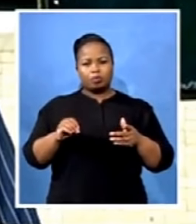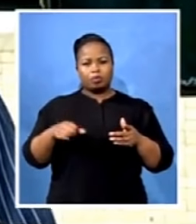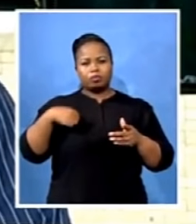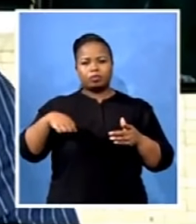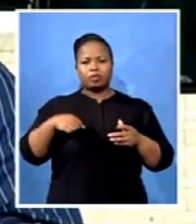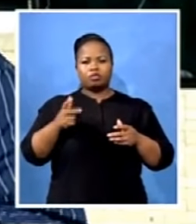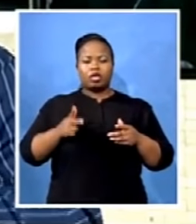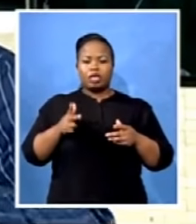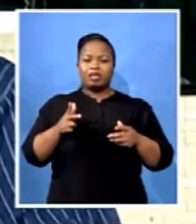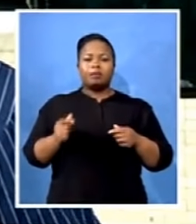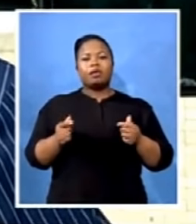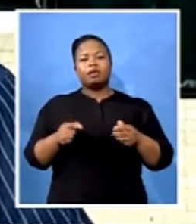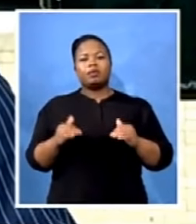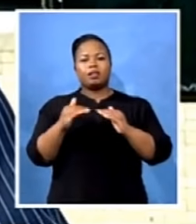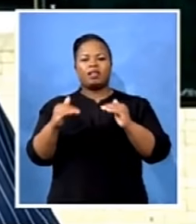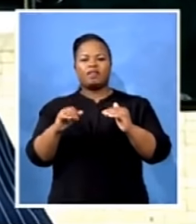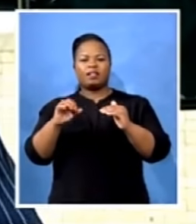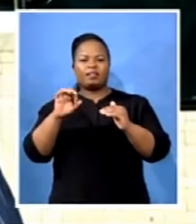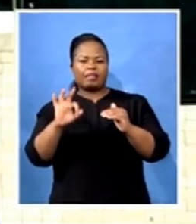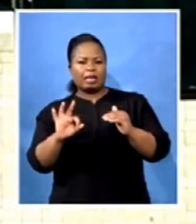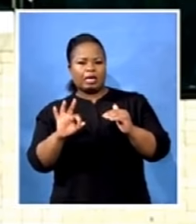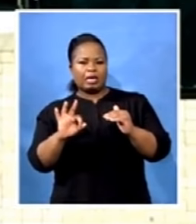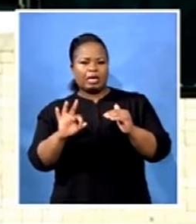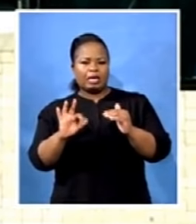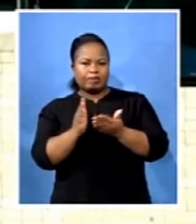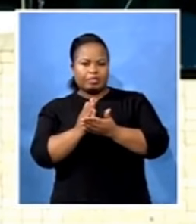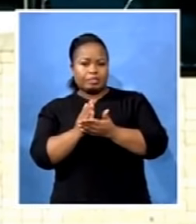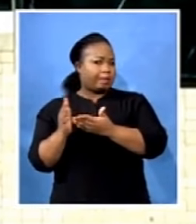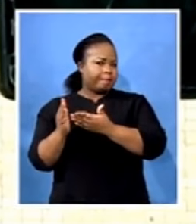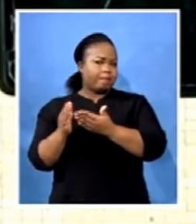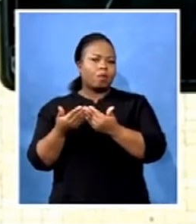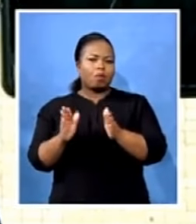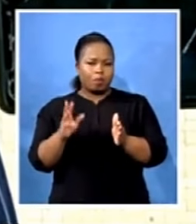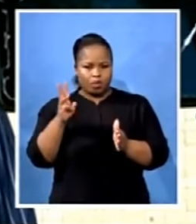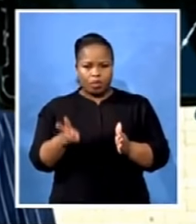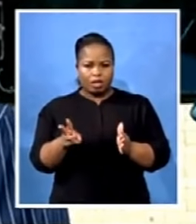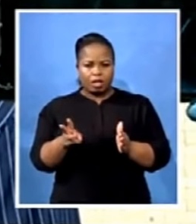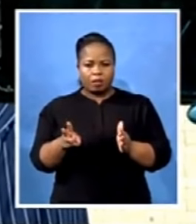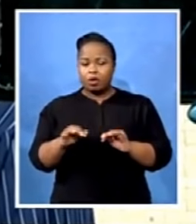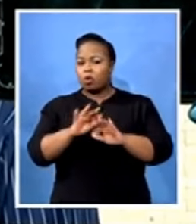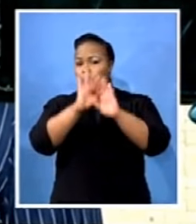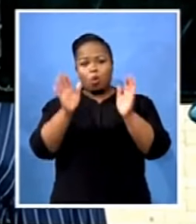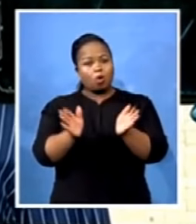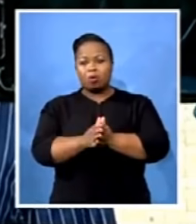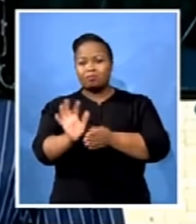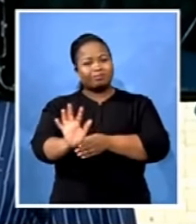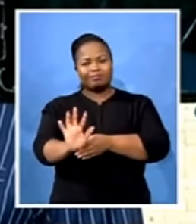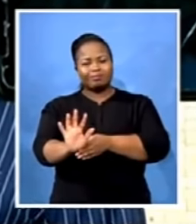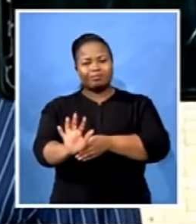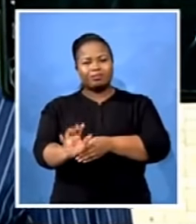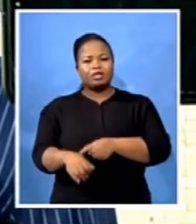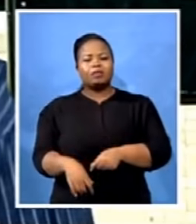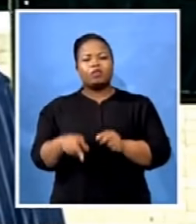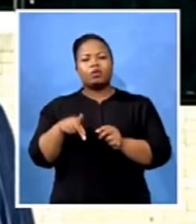will not also be total opening of the Metro Rail or under Prasa. We will